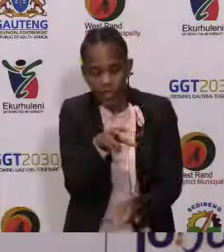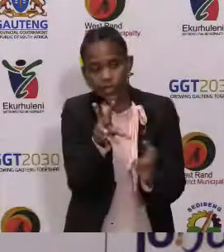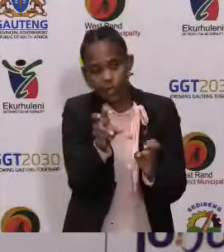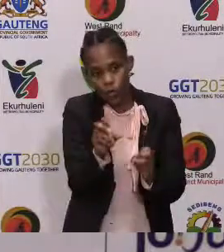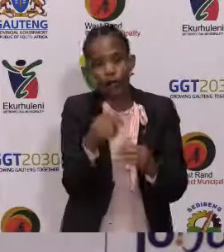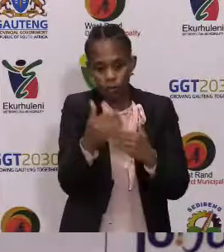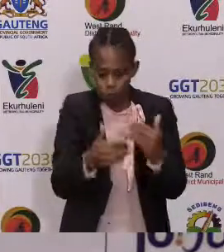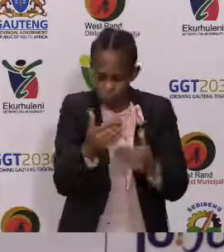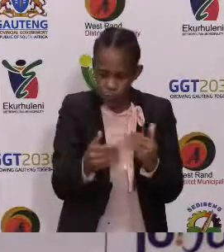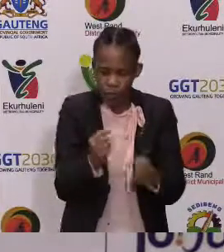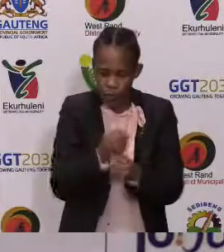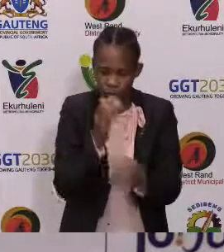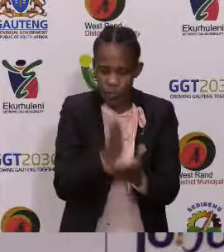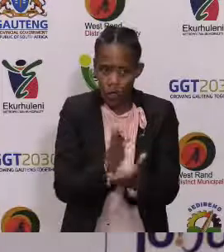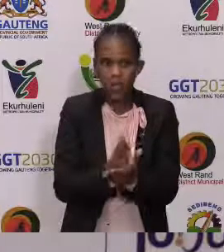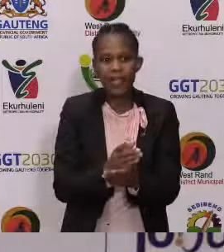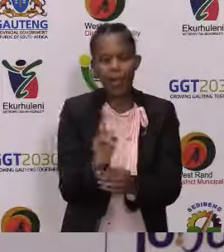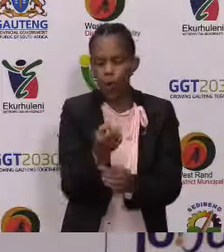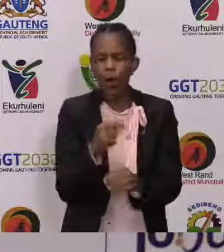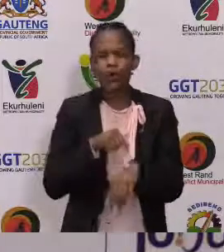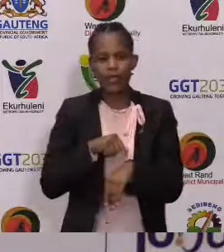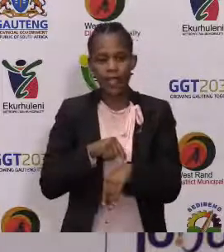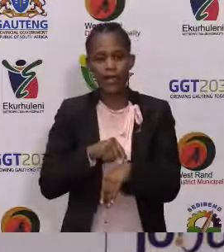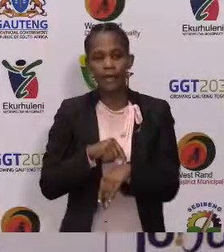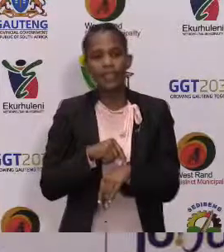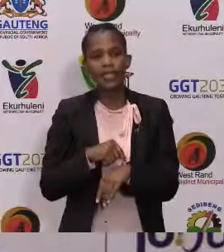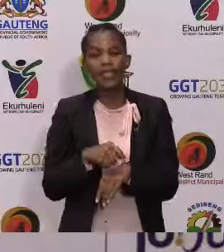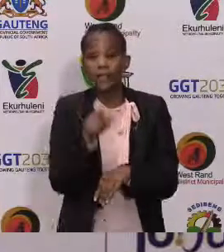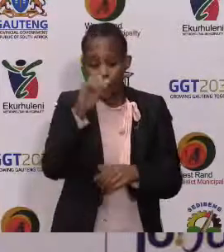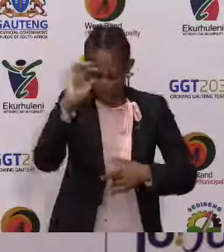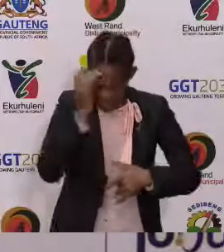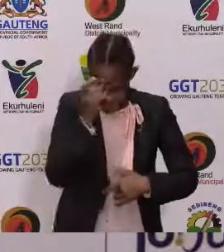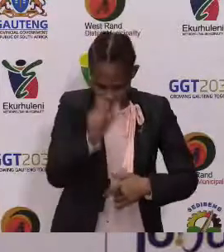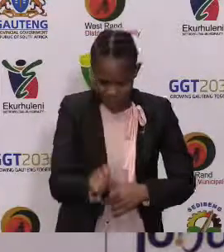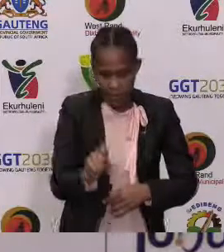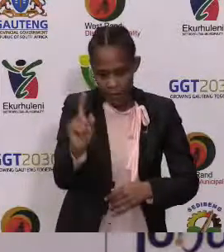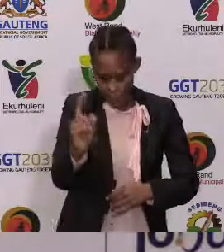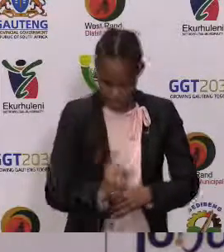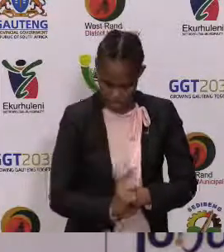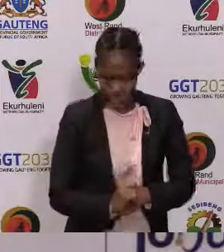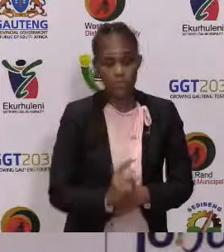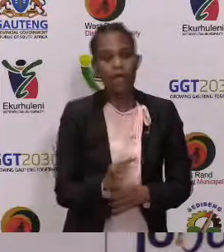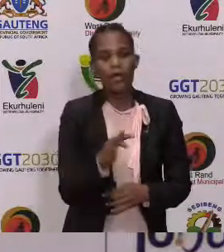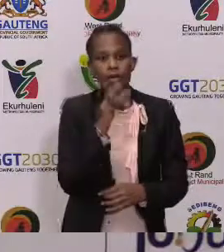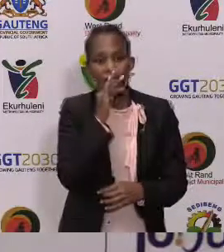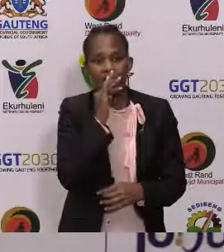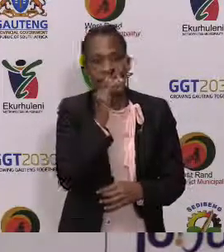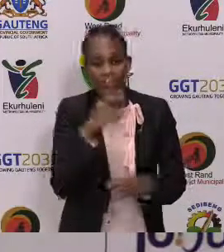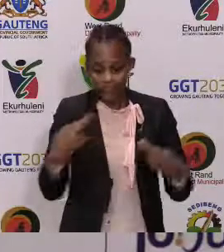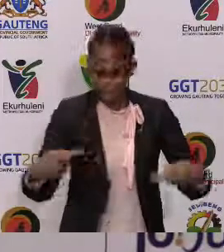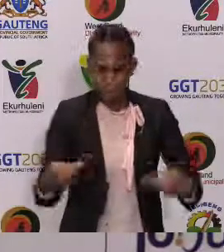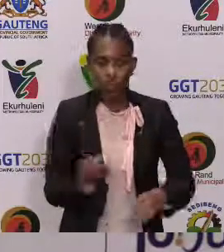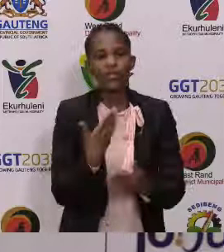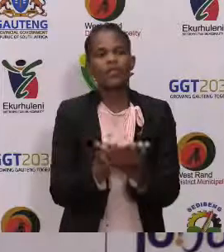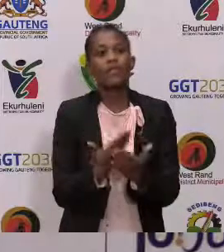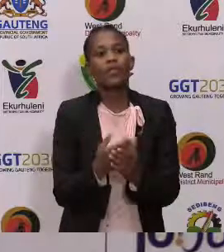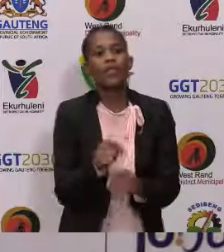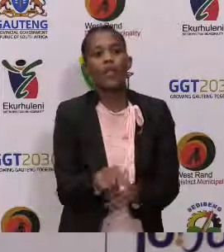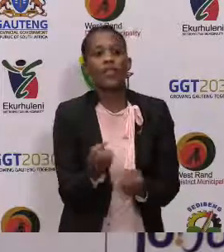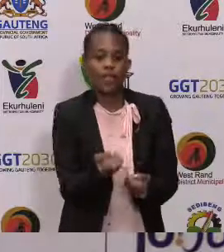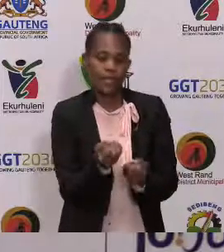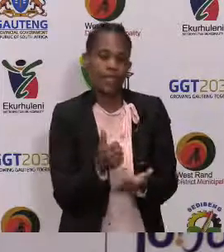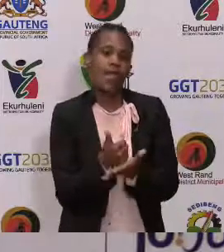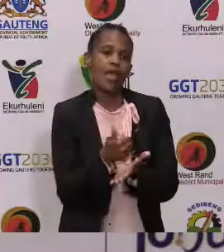continues to ensure that at all times the patient needs are catered for through the resources that have been made available.